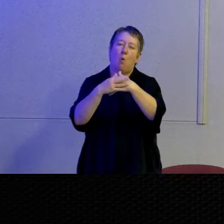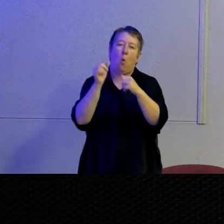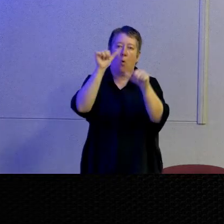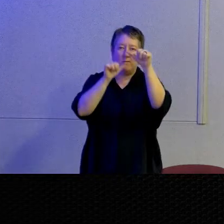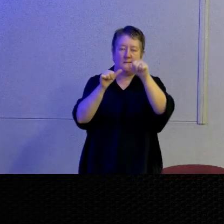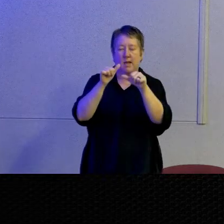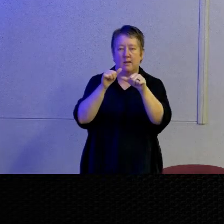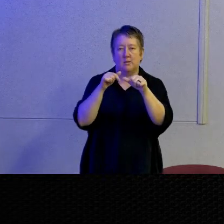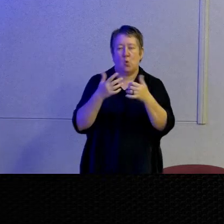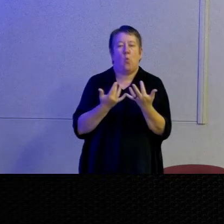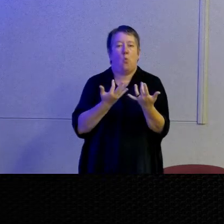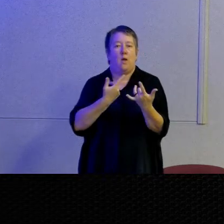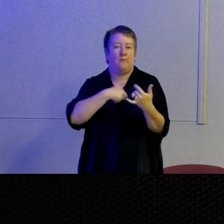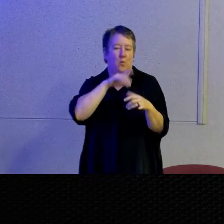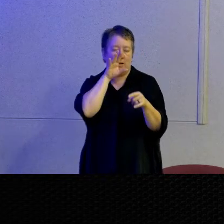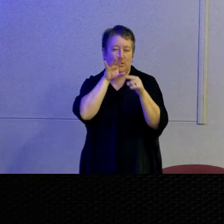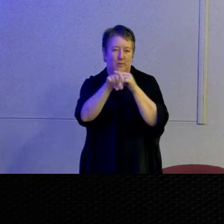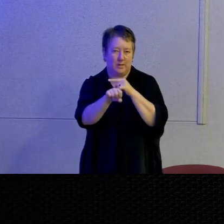discover.